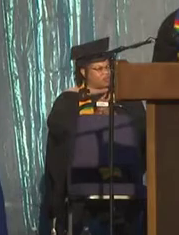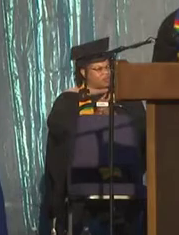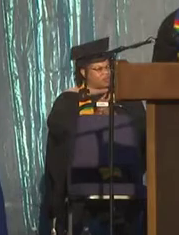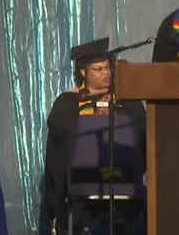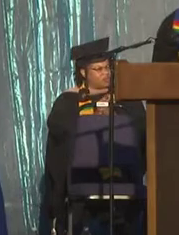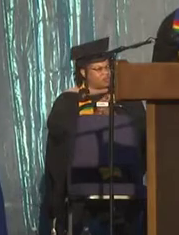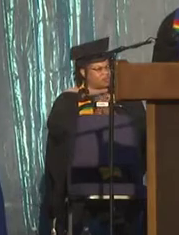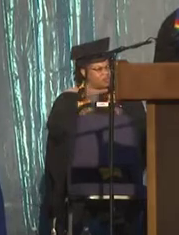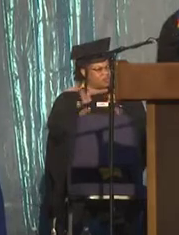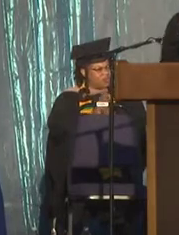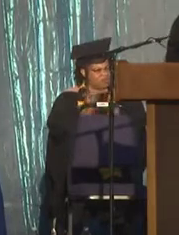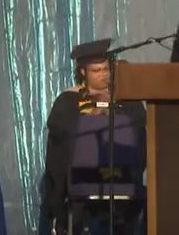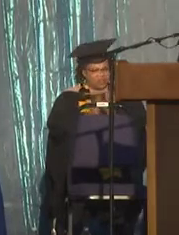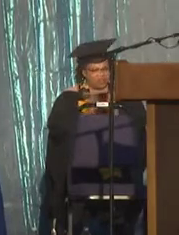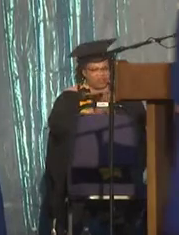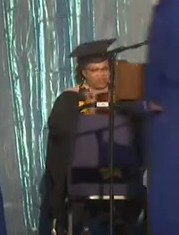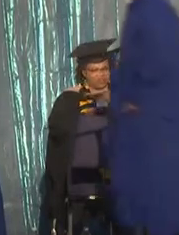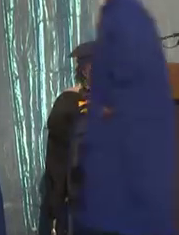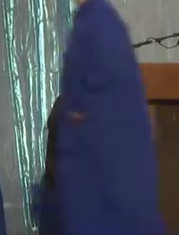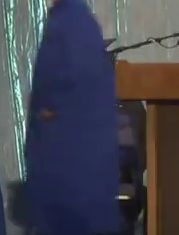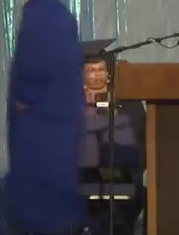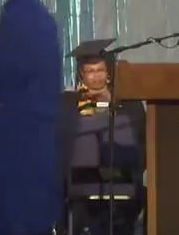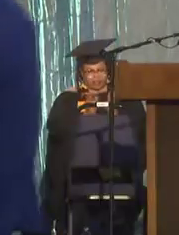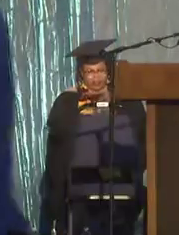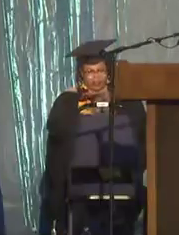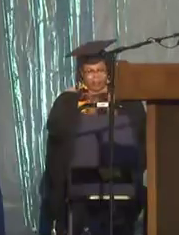Daniel Lampson.